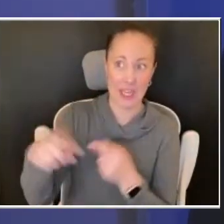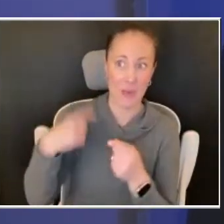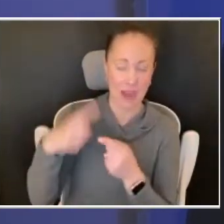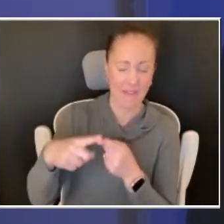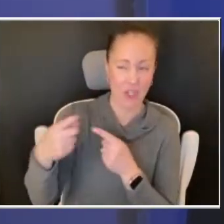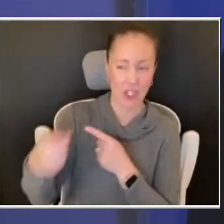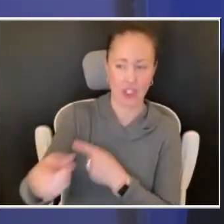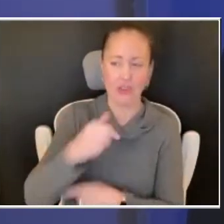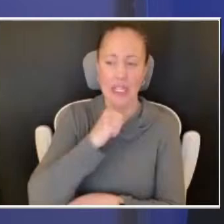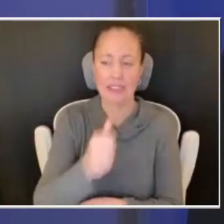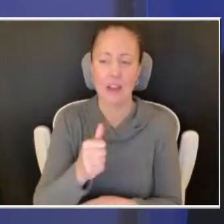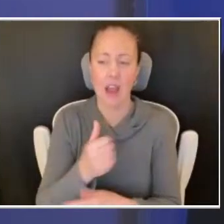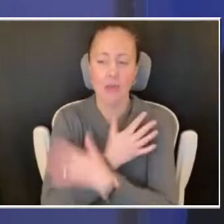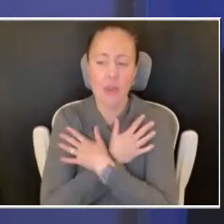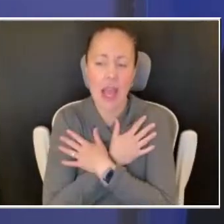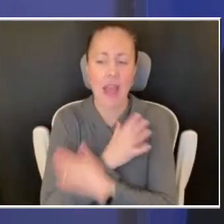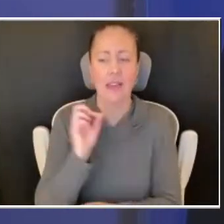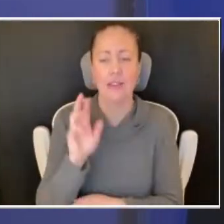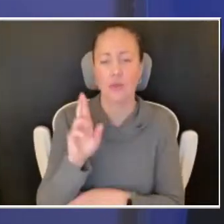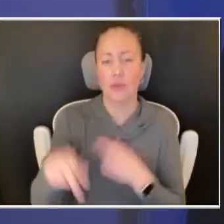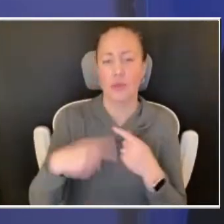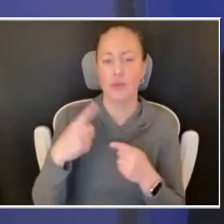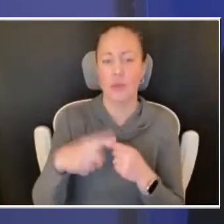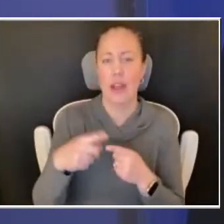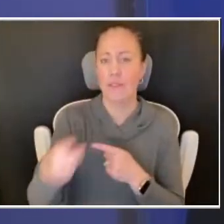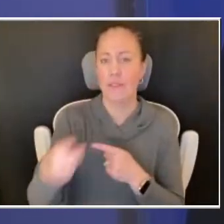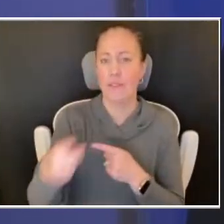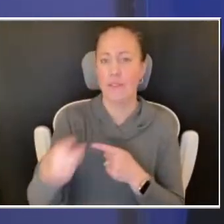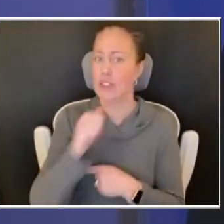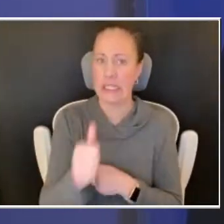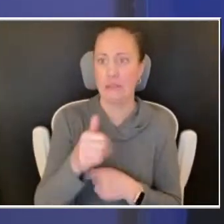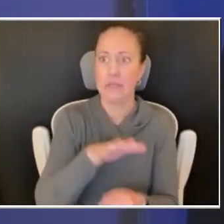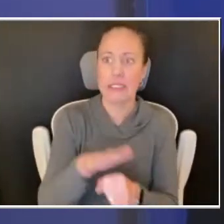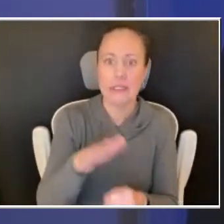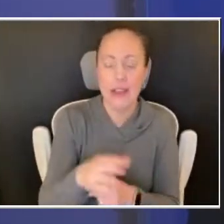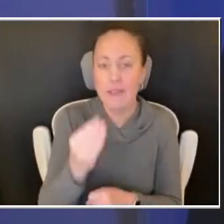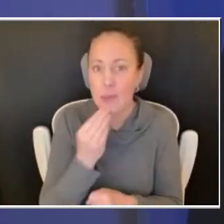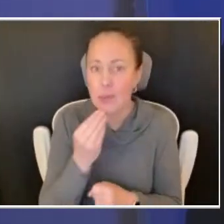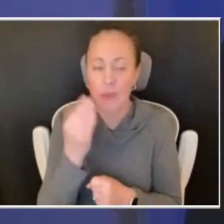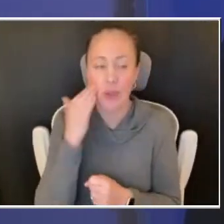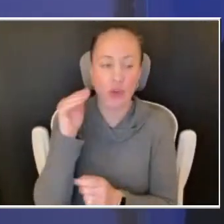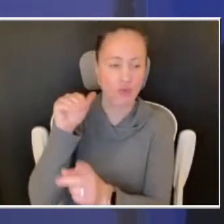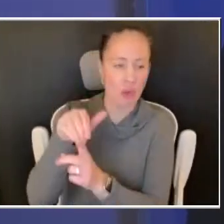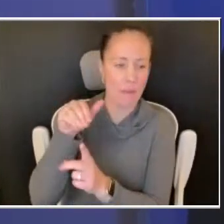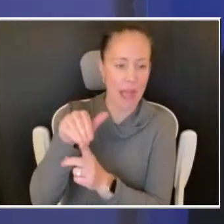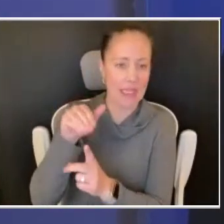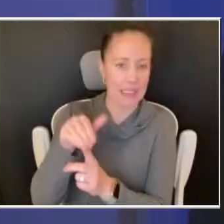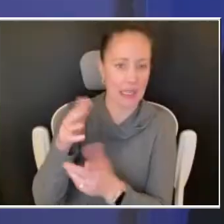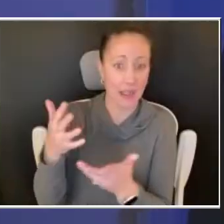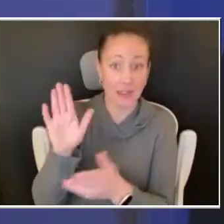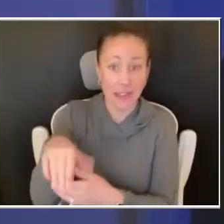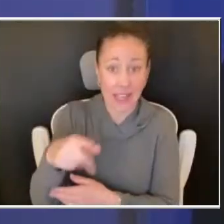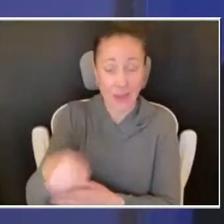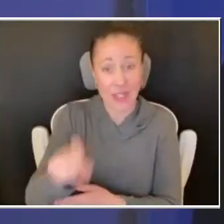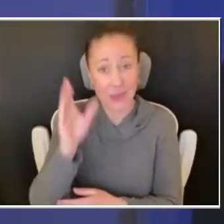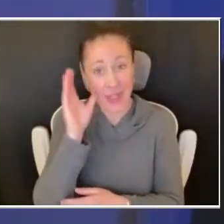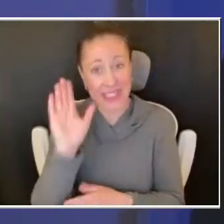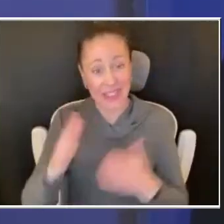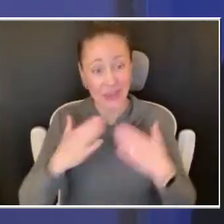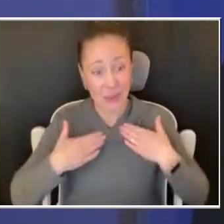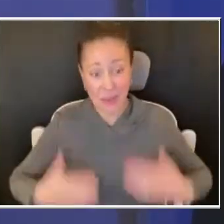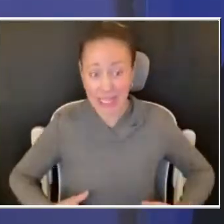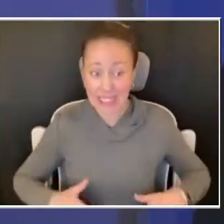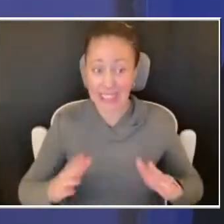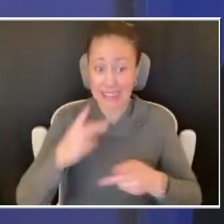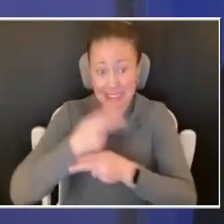she's inadequately fueled, and it's just reminding her of, like, you know, listen to your body and take care of